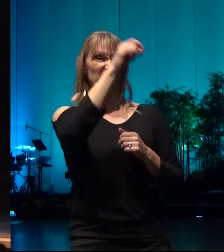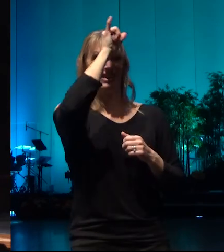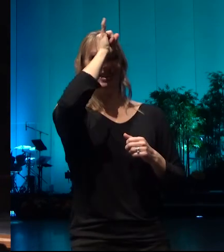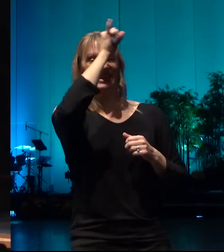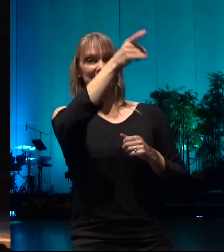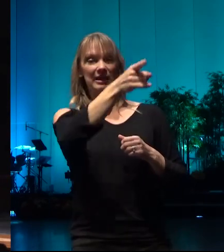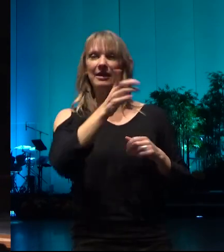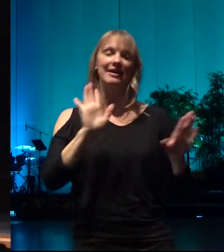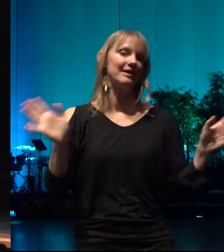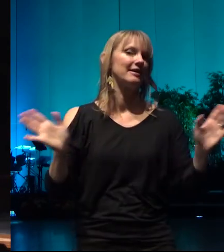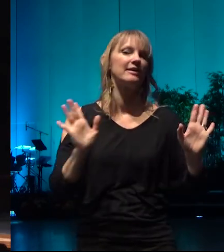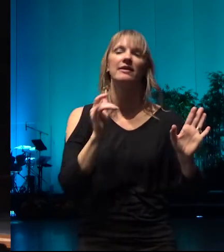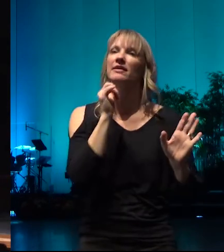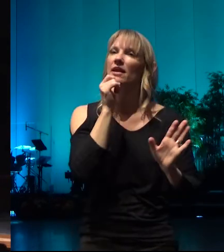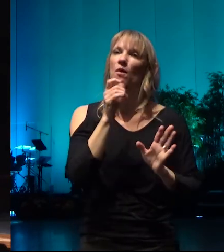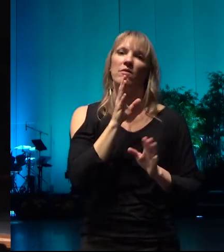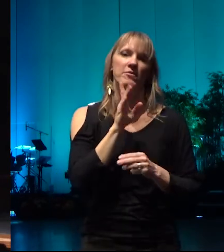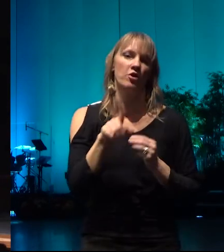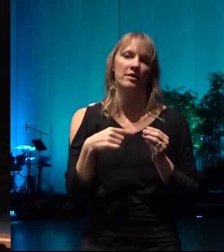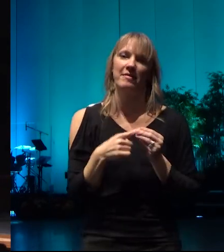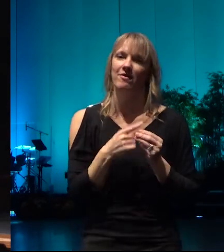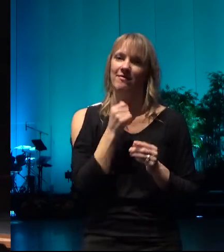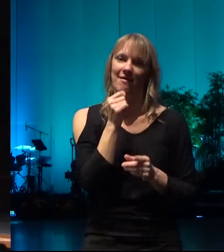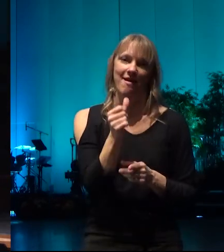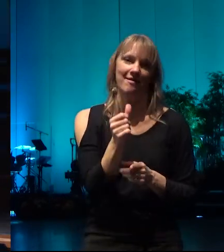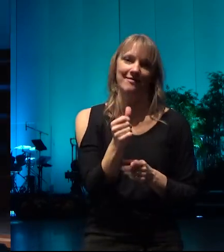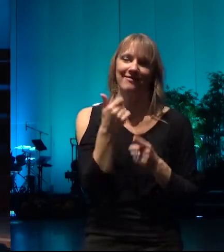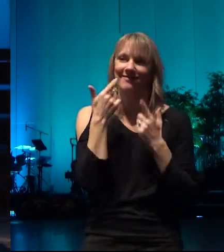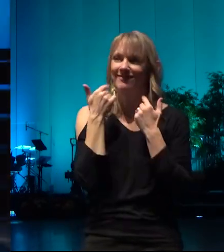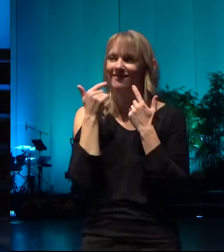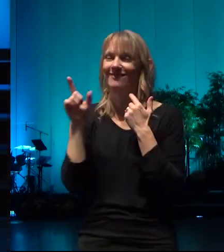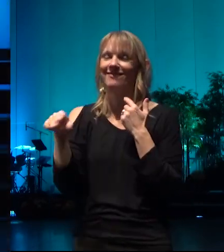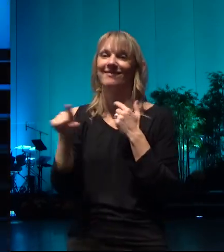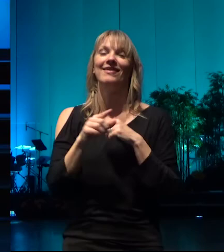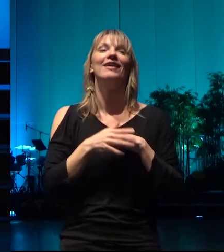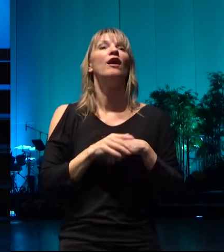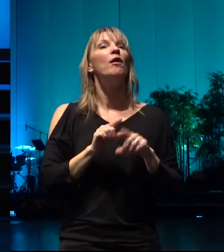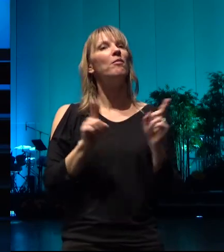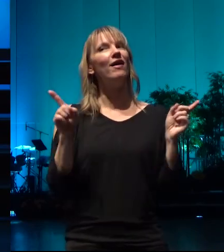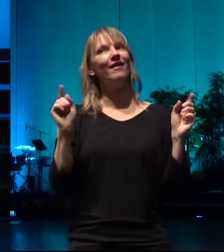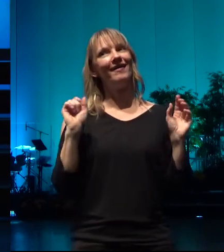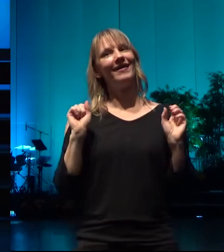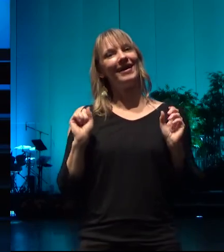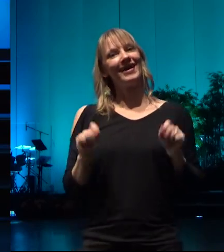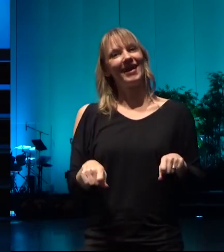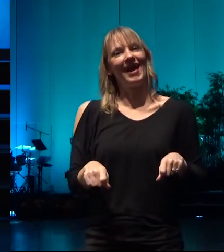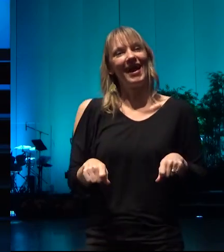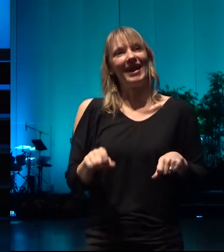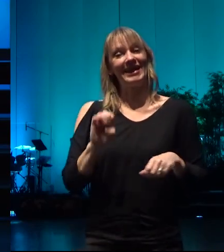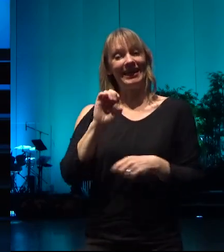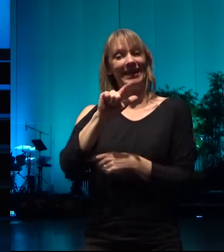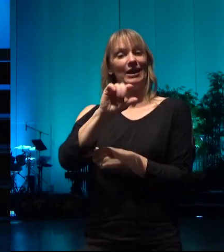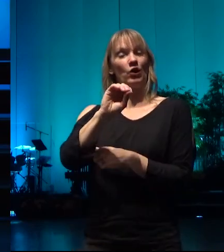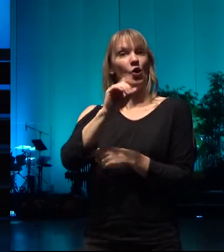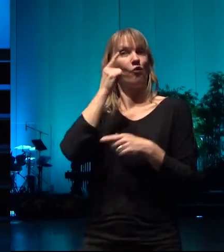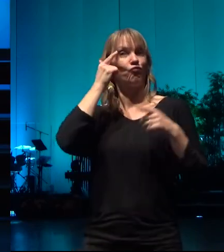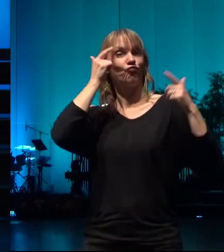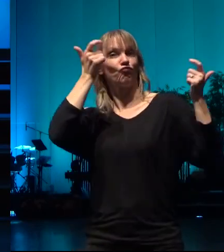You are an idiot. That's not what I'm talking about. But that can be kind of